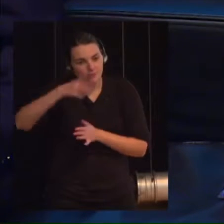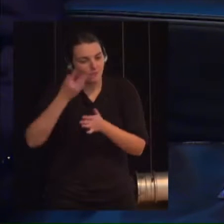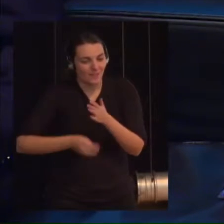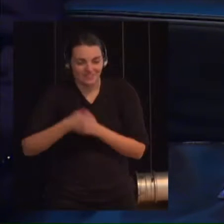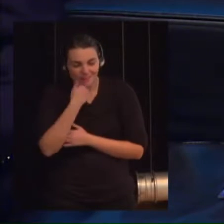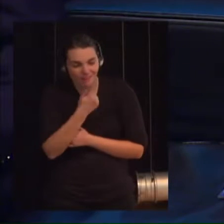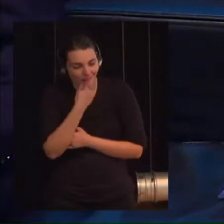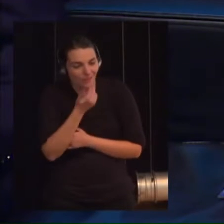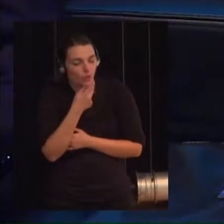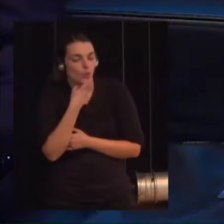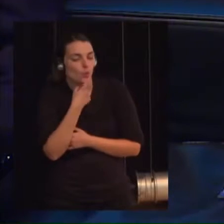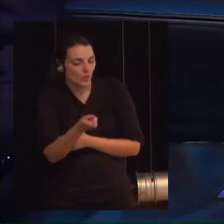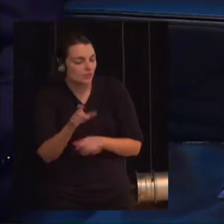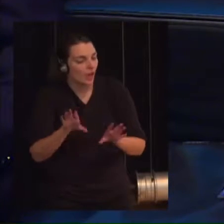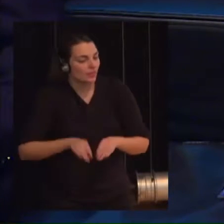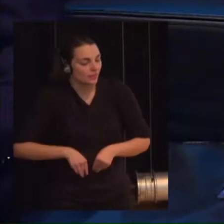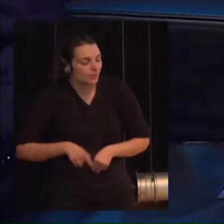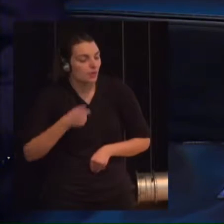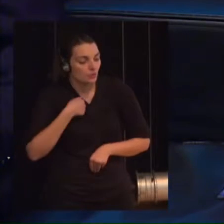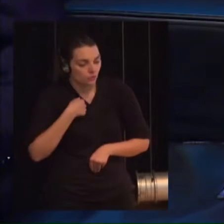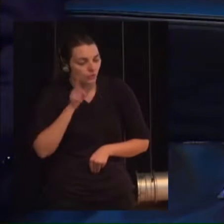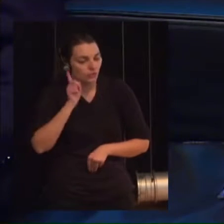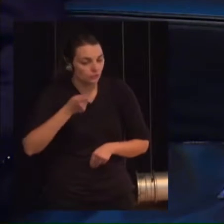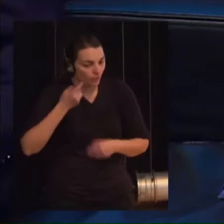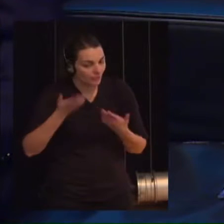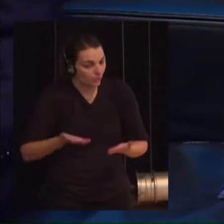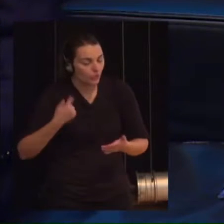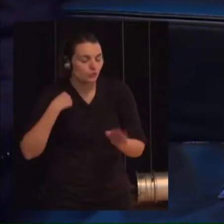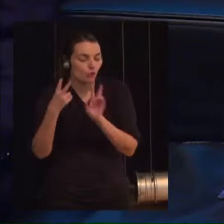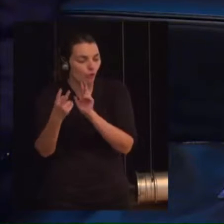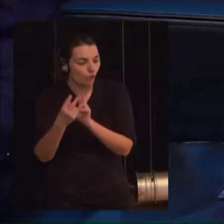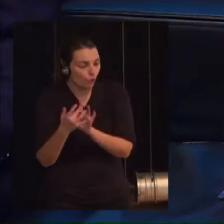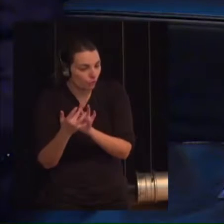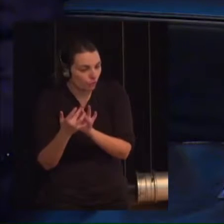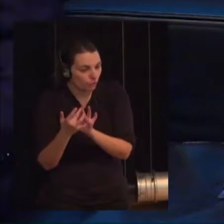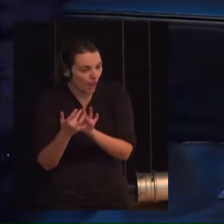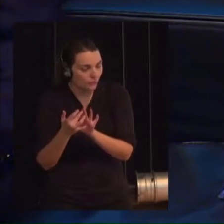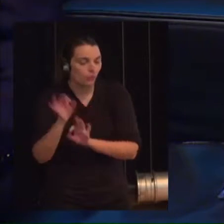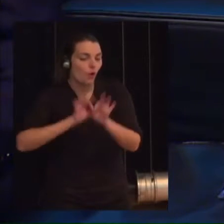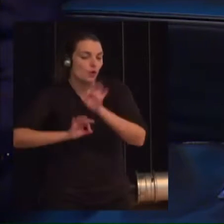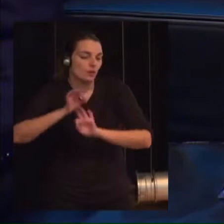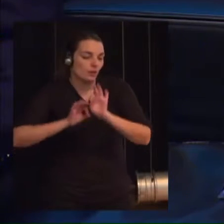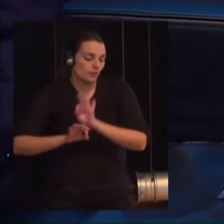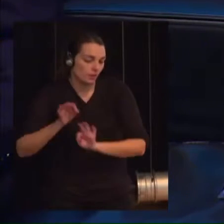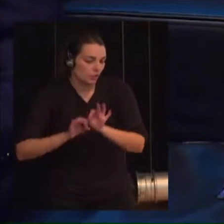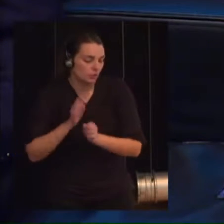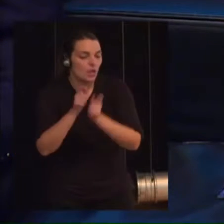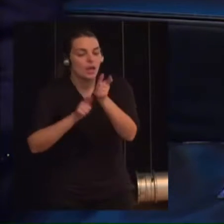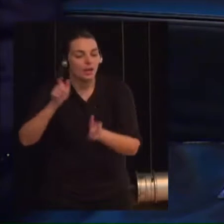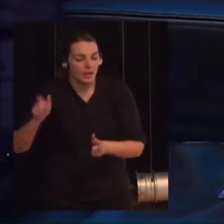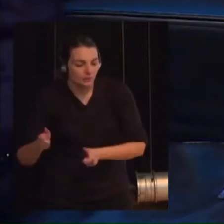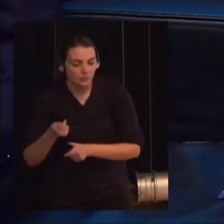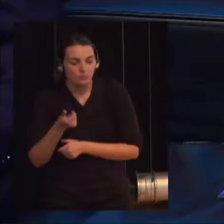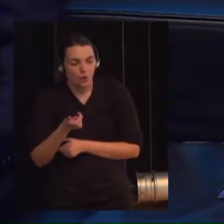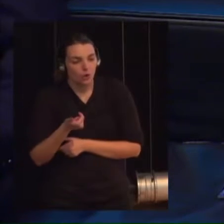sustainability, so I'm all the time speaking to companies. And, people are very, very reluctant to